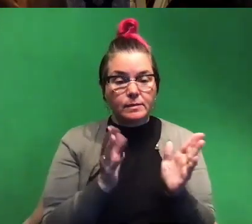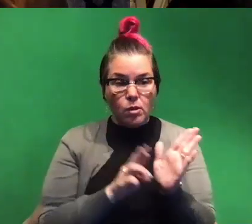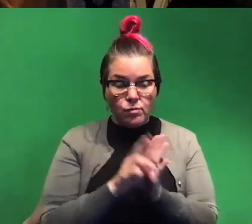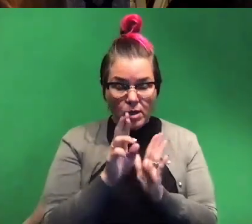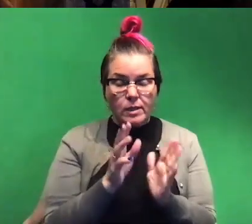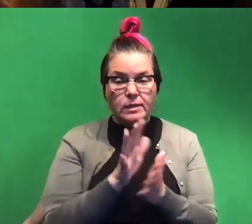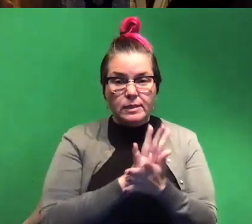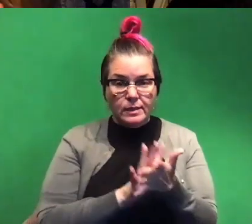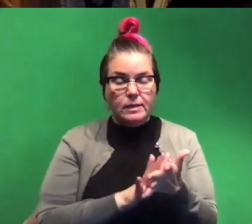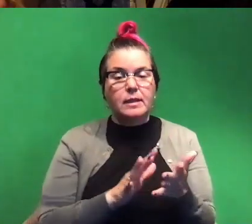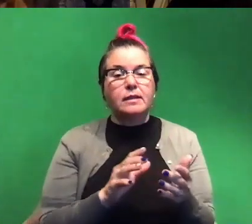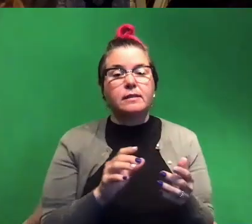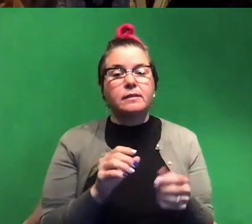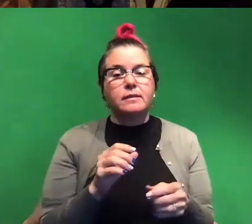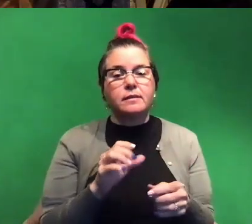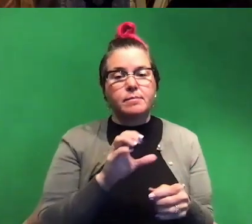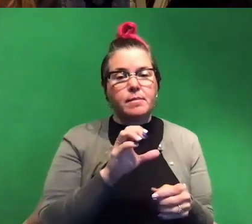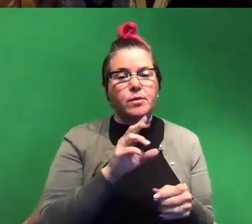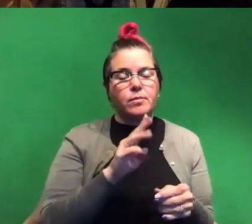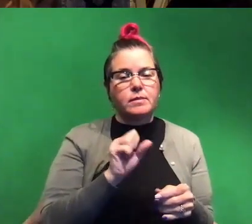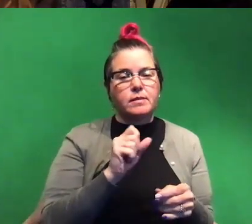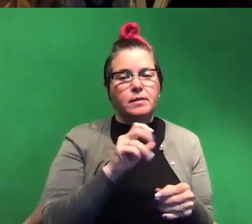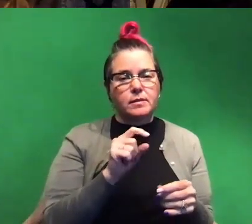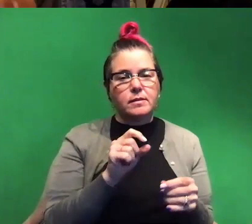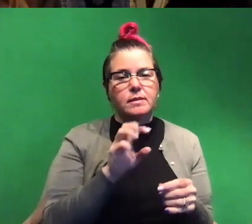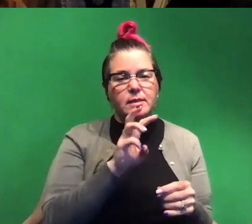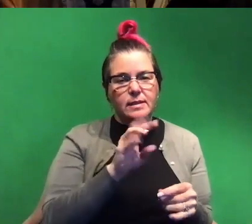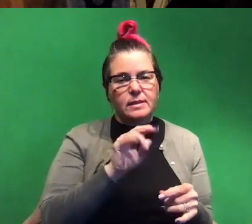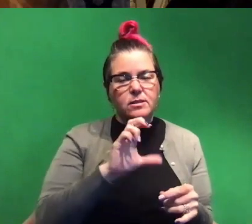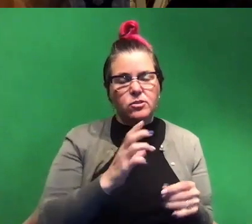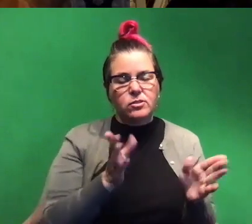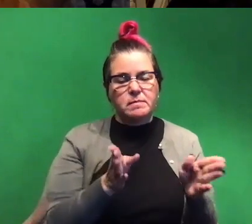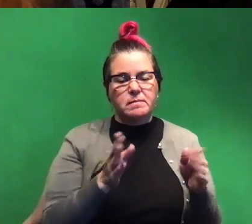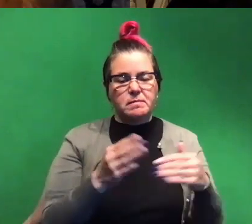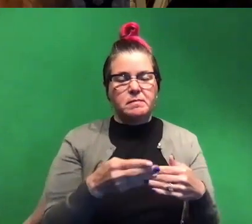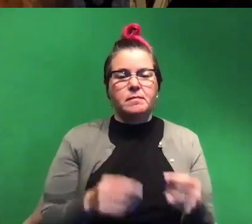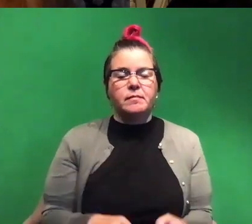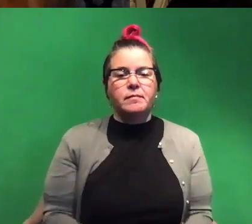designed to make CubeSats, so CubeSats are like about 6 inches by 6 inches,